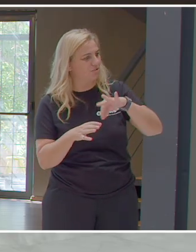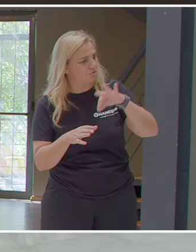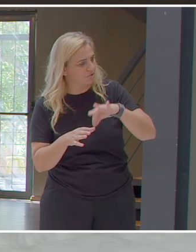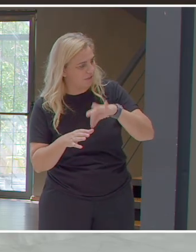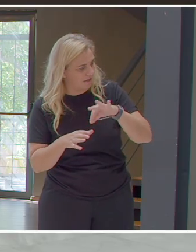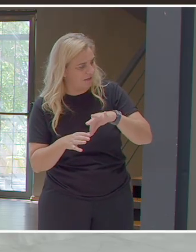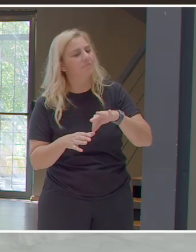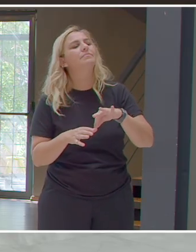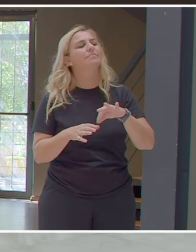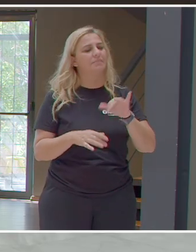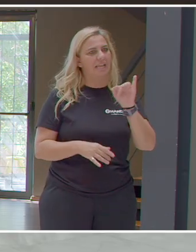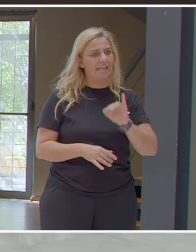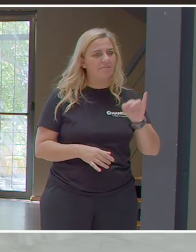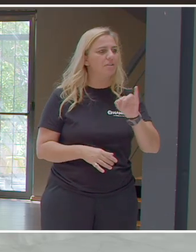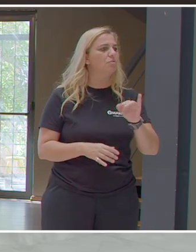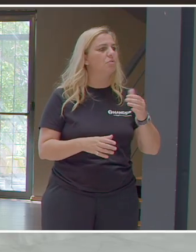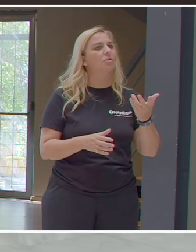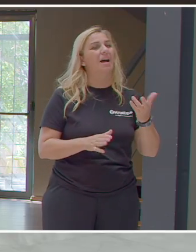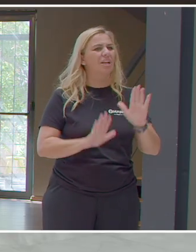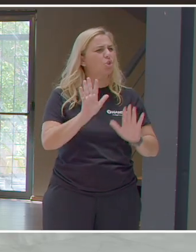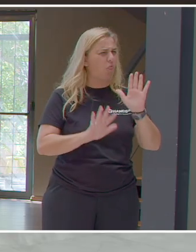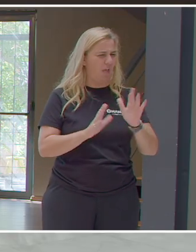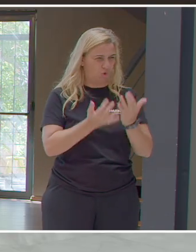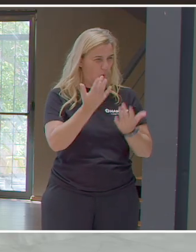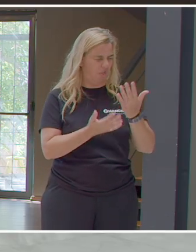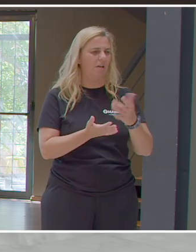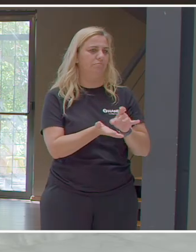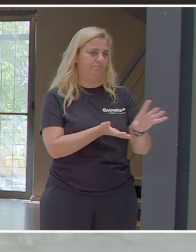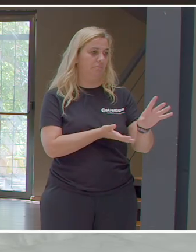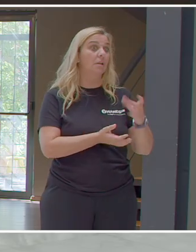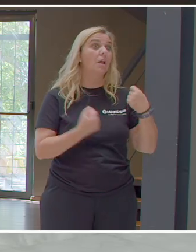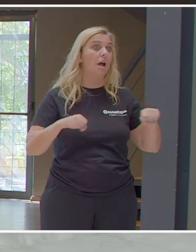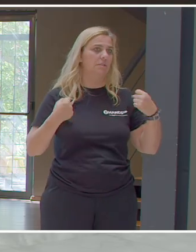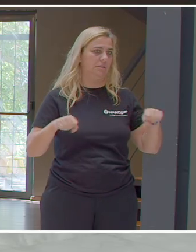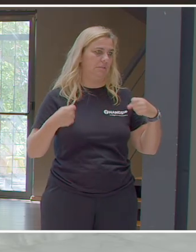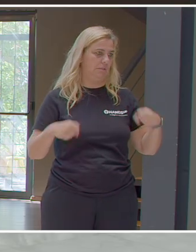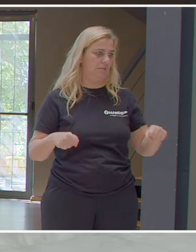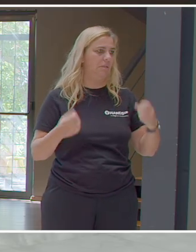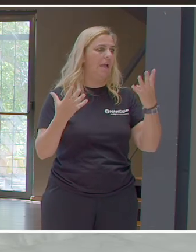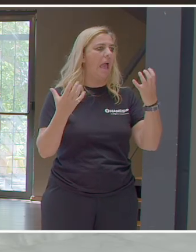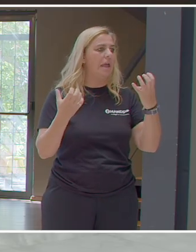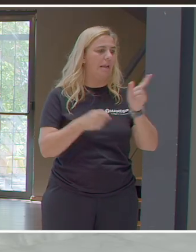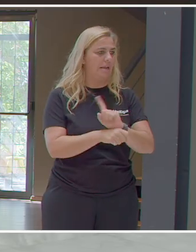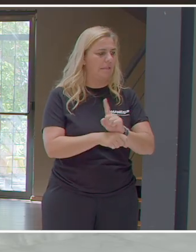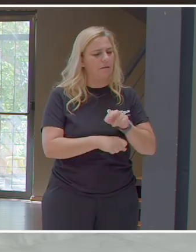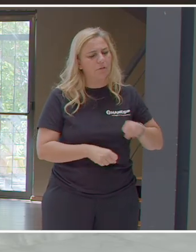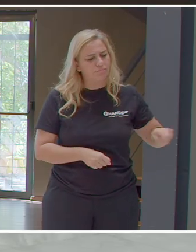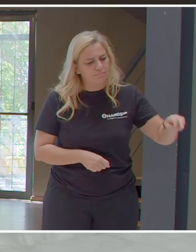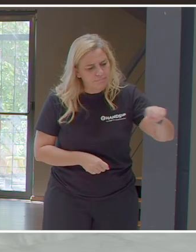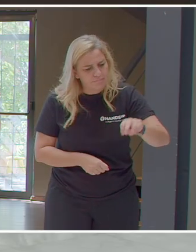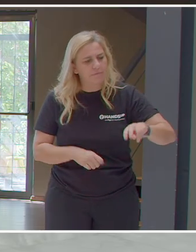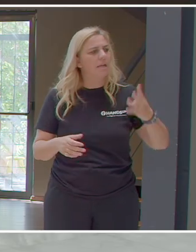water. Skip on the soda if you can. And exercise, 90 minutes moderate, just walking, or 40 minutes